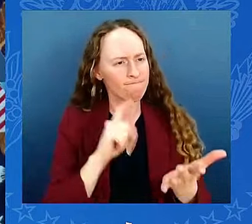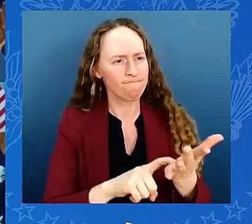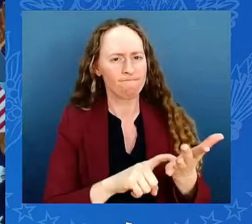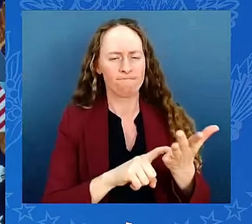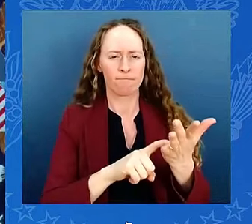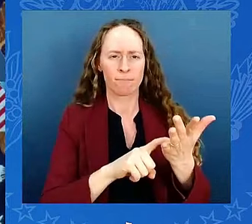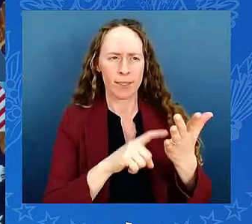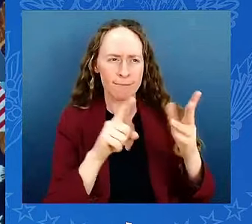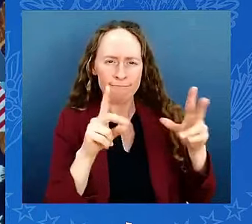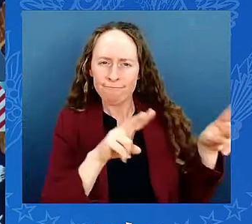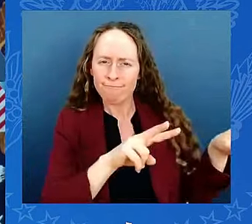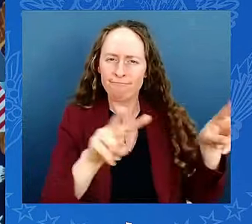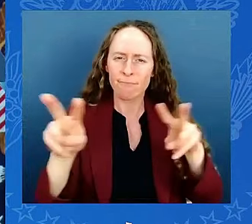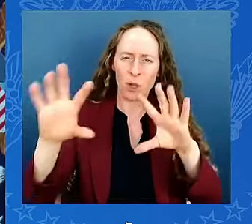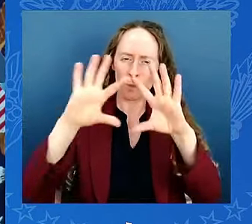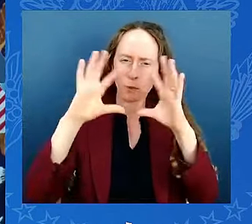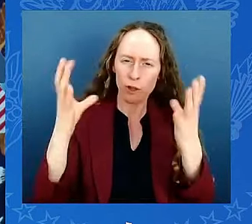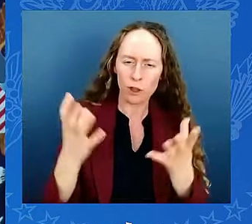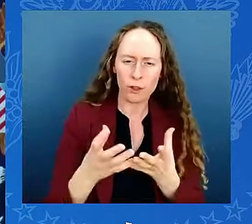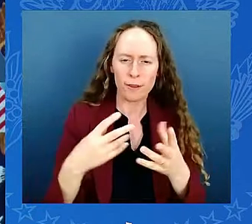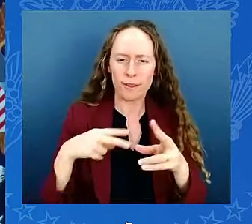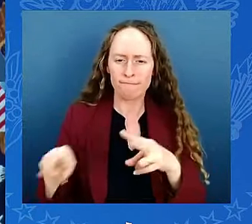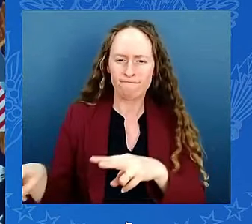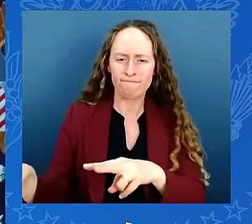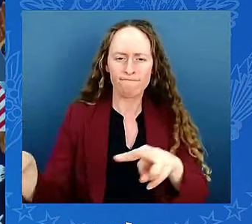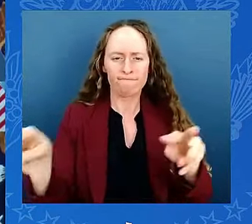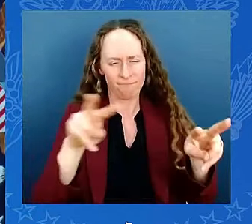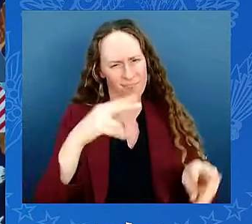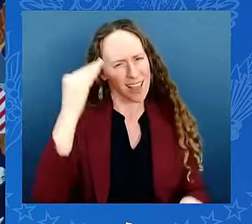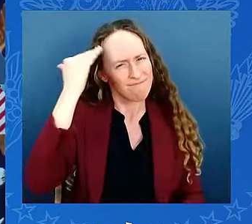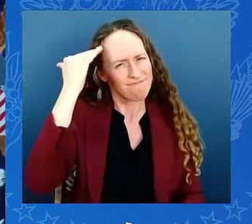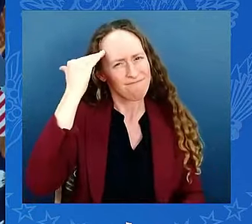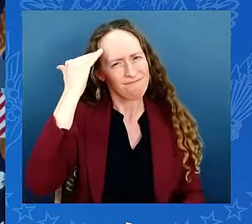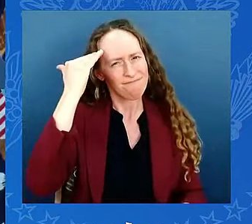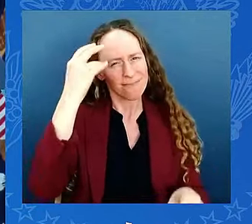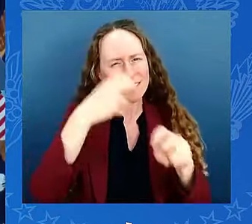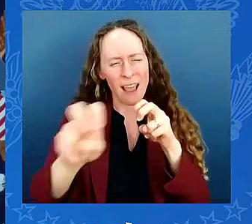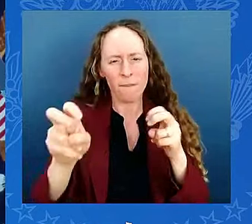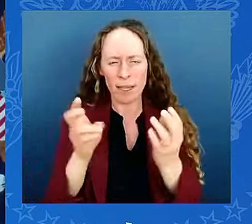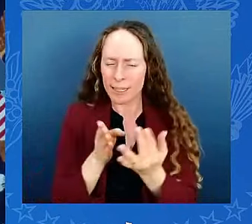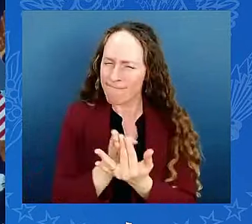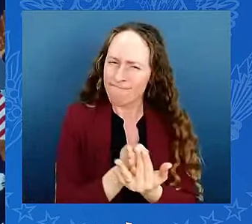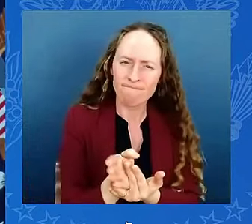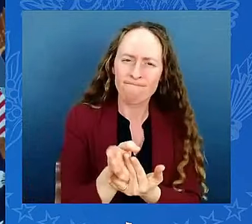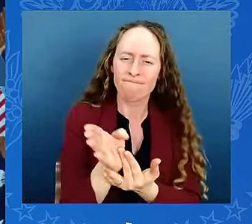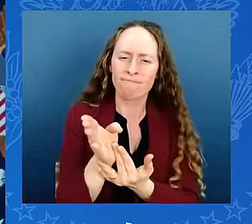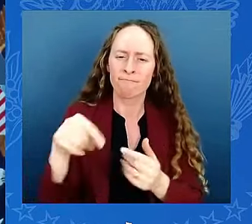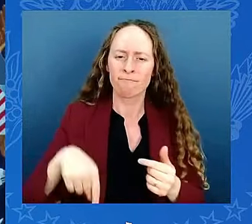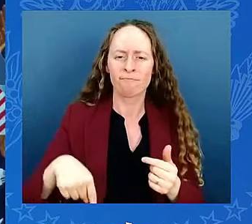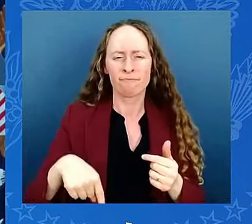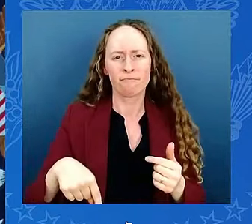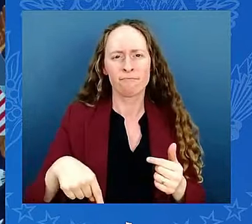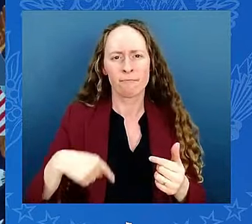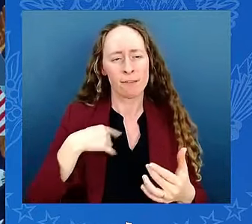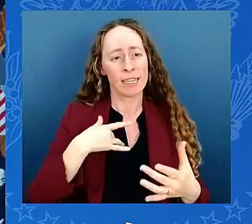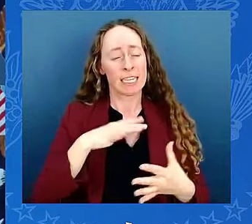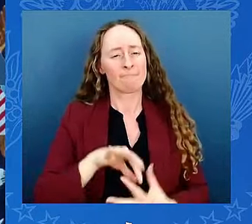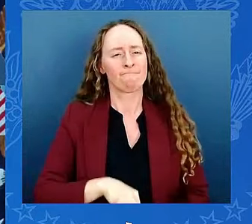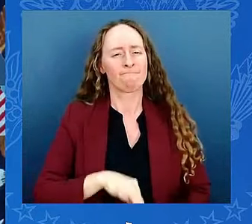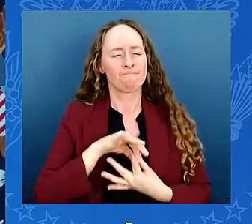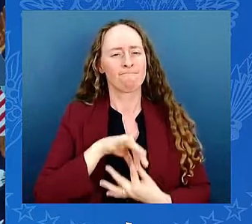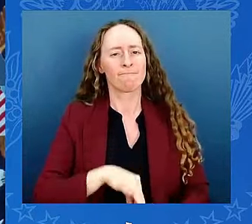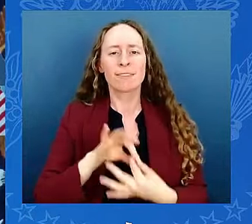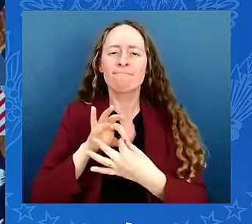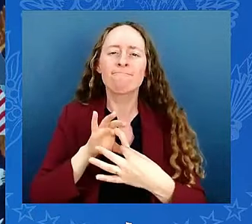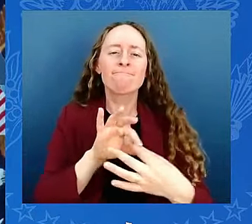wants us here, wants to carry us safely, wants our inner wilderness the way it